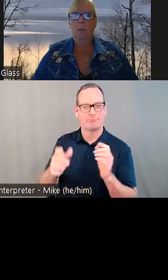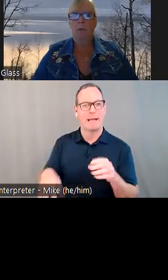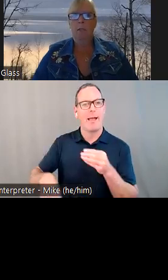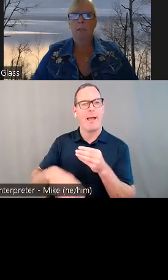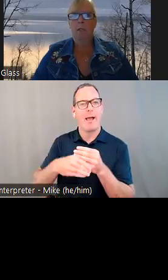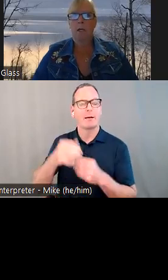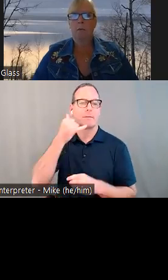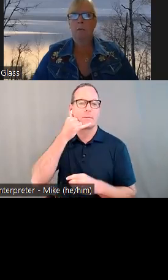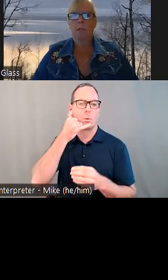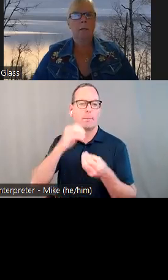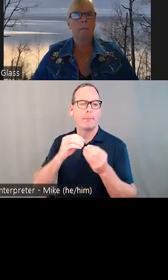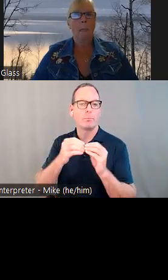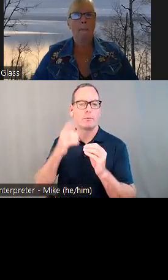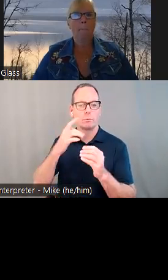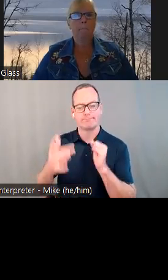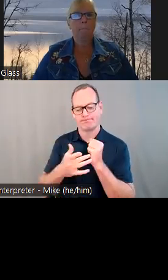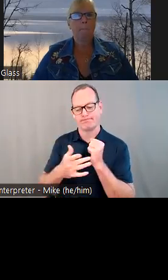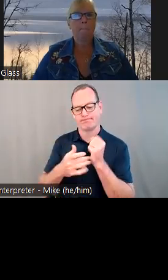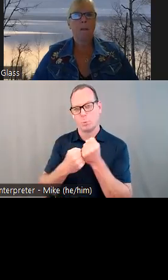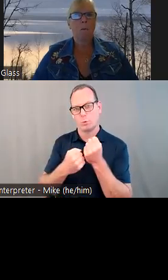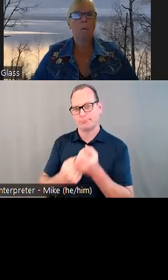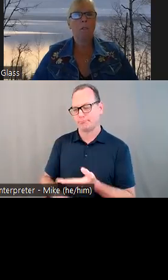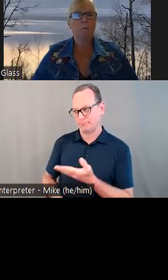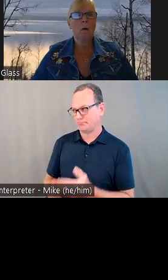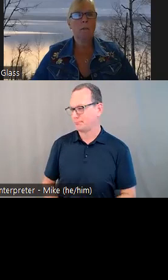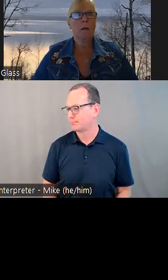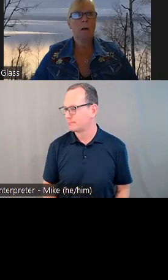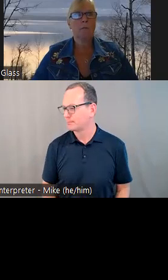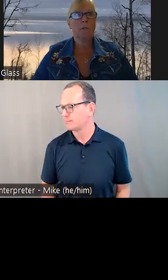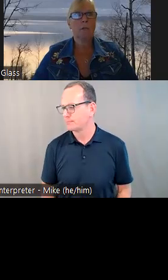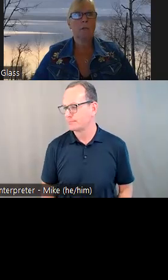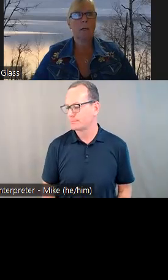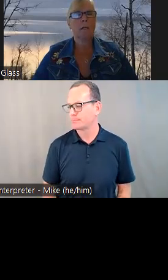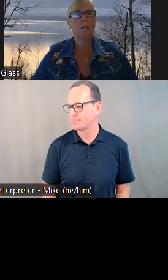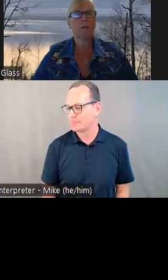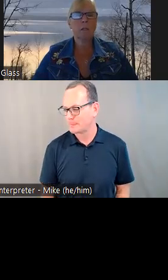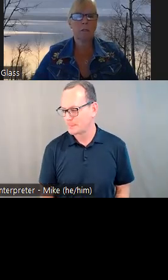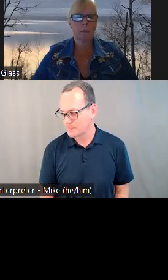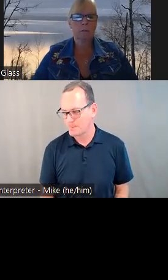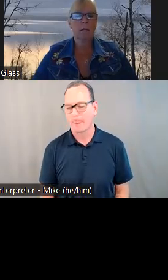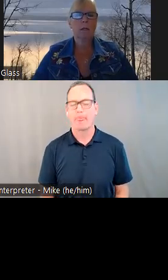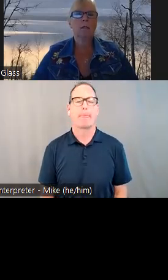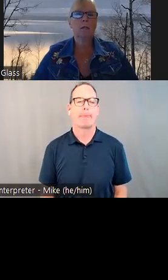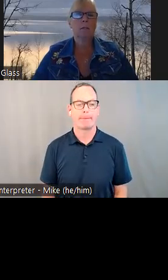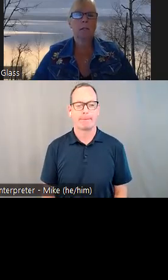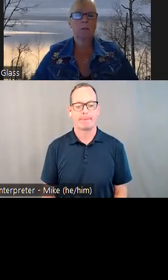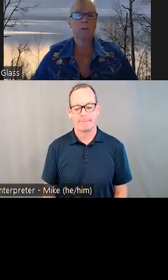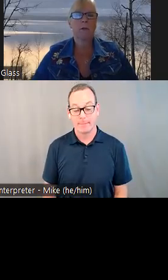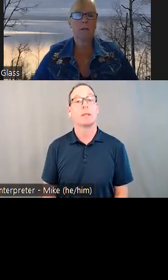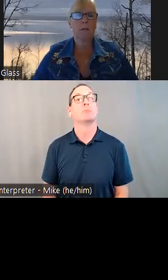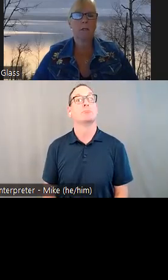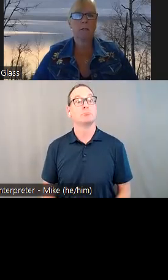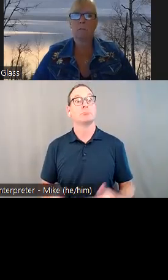phone number into the chat one more time. We do always offer and encourage you to complete a